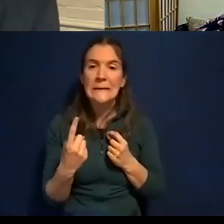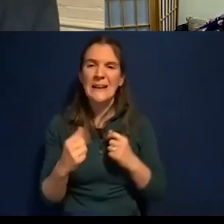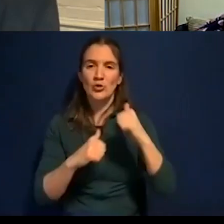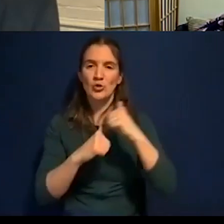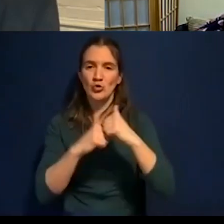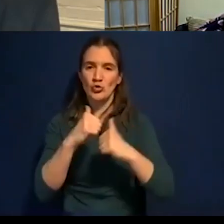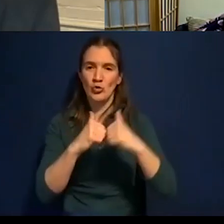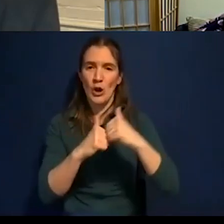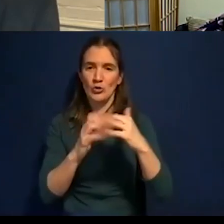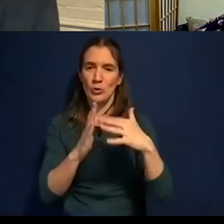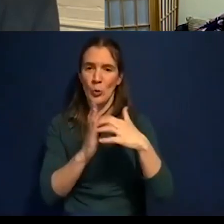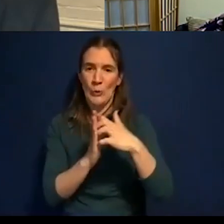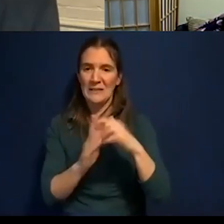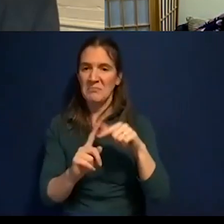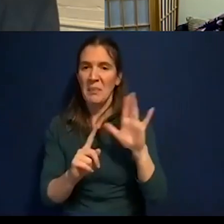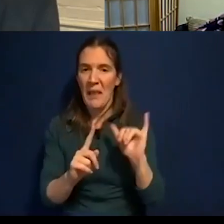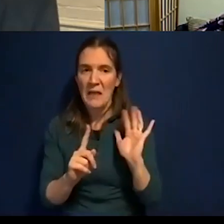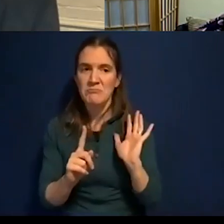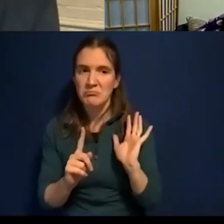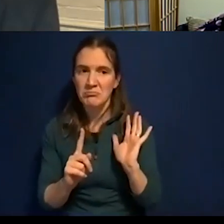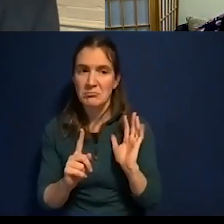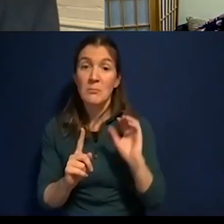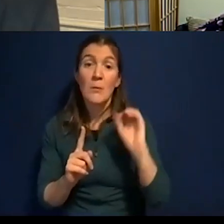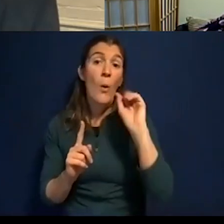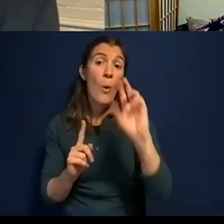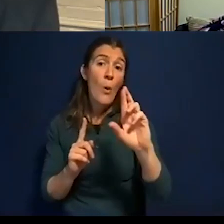integrity or